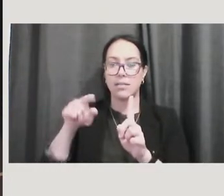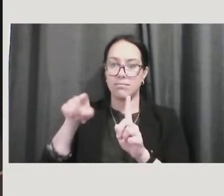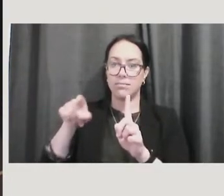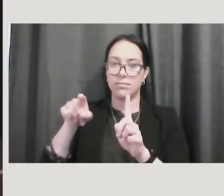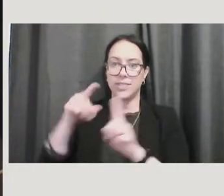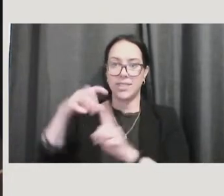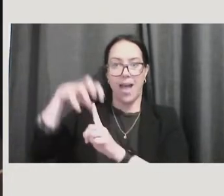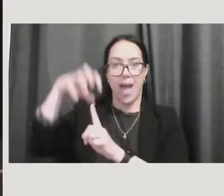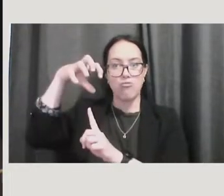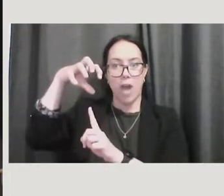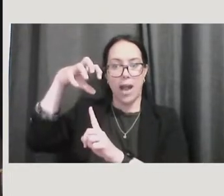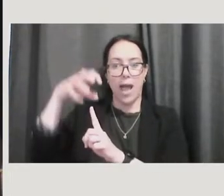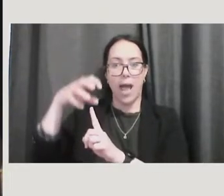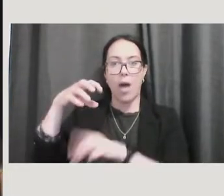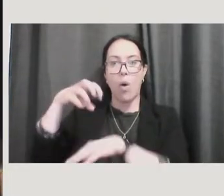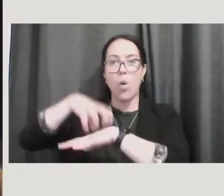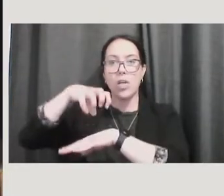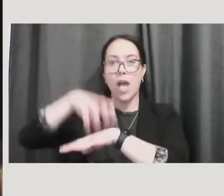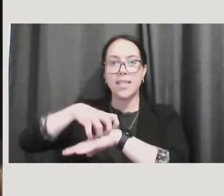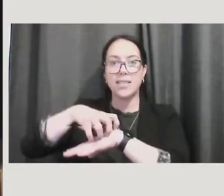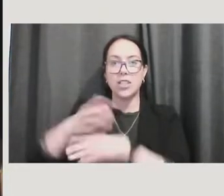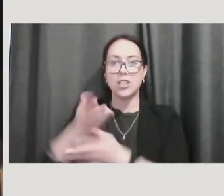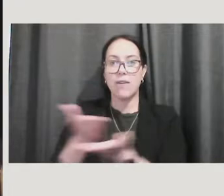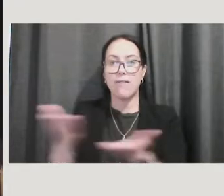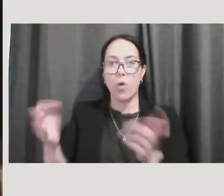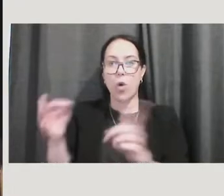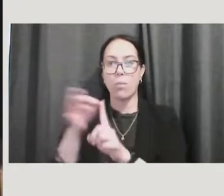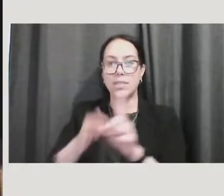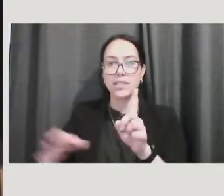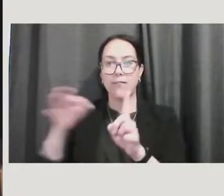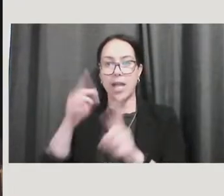Organization for our Pacific peoples in